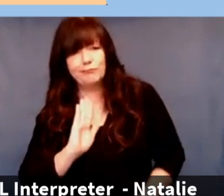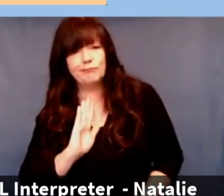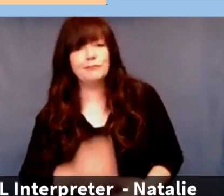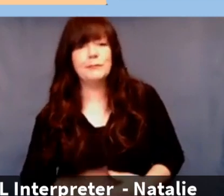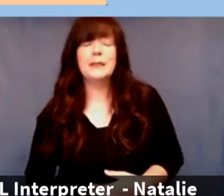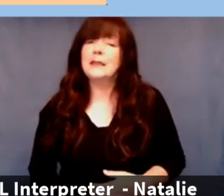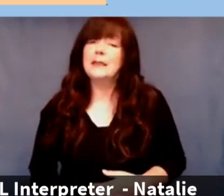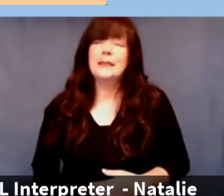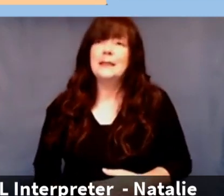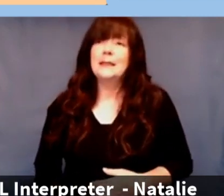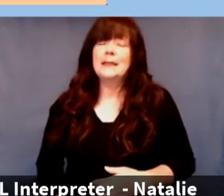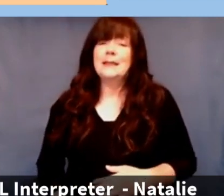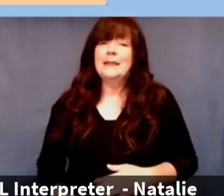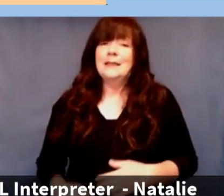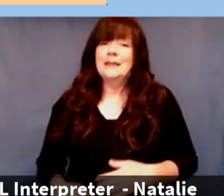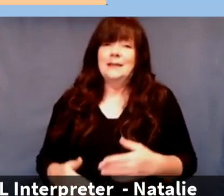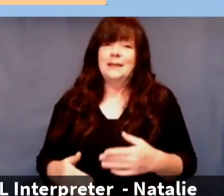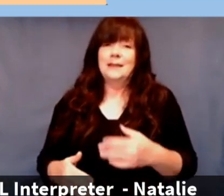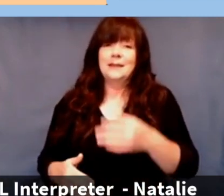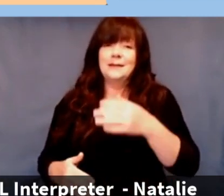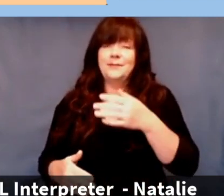there is light at the end of the tunnel.